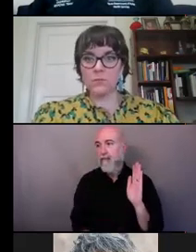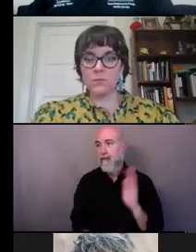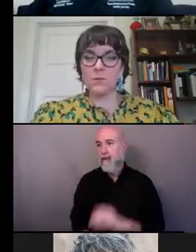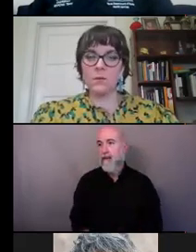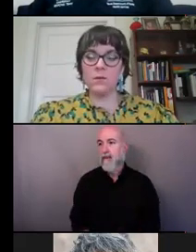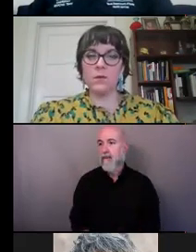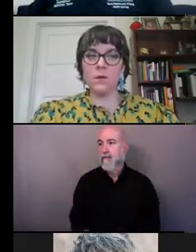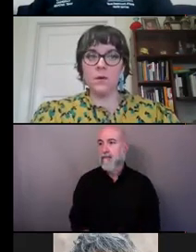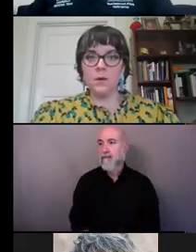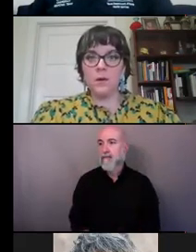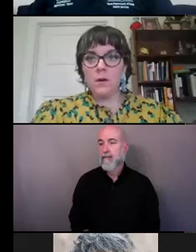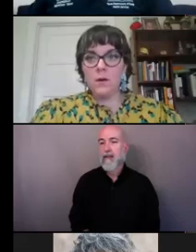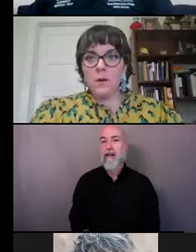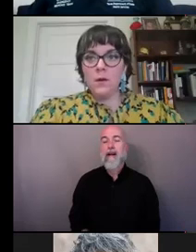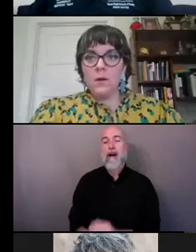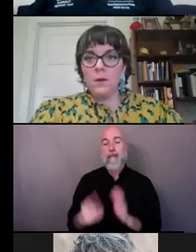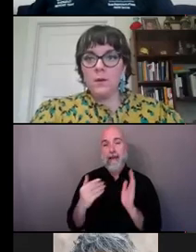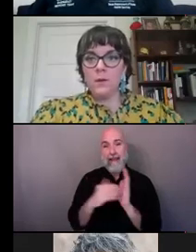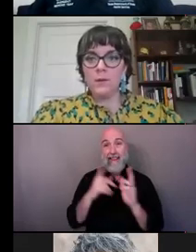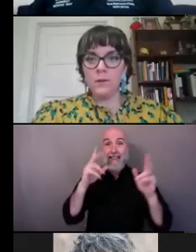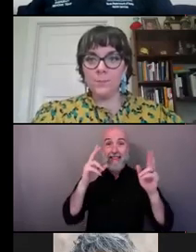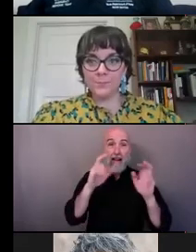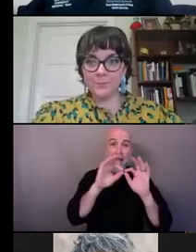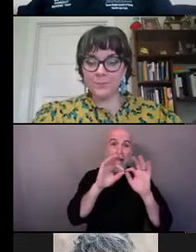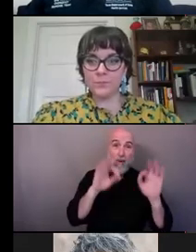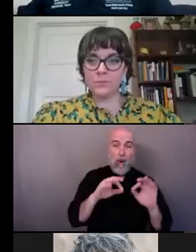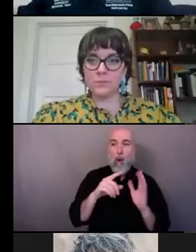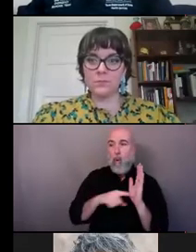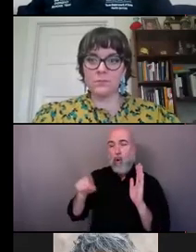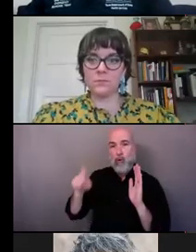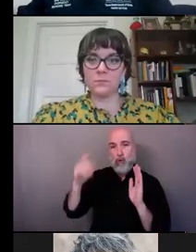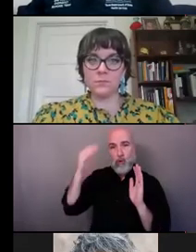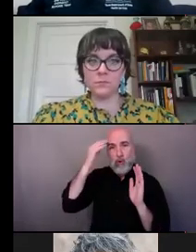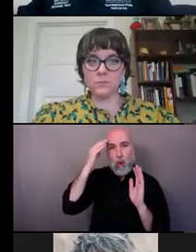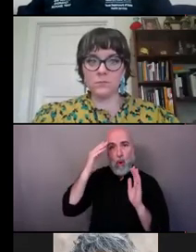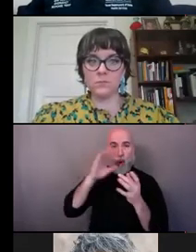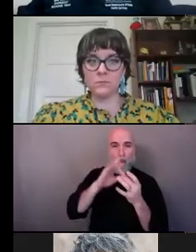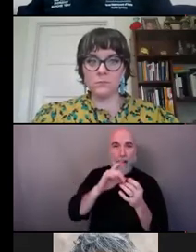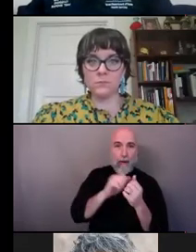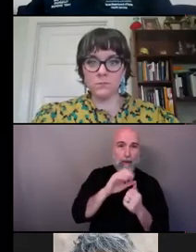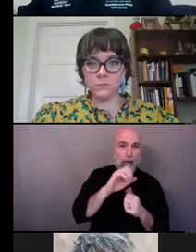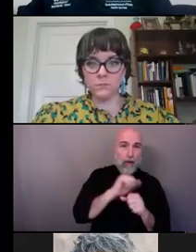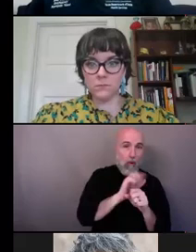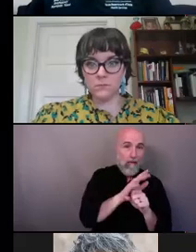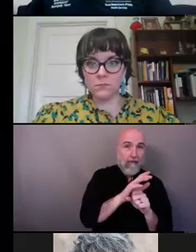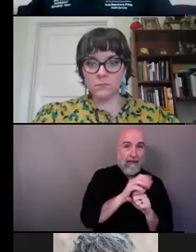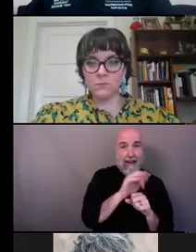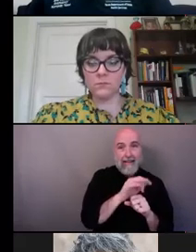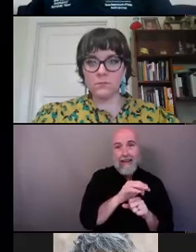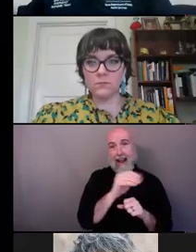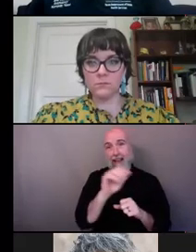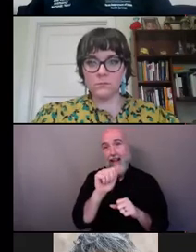EEOC.gov website. Again, the title of that document is What You Should Know About COVID-19 and the ADA,